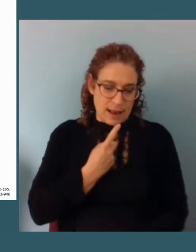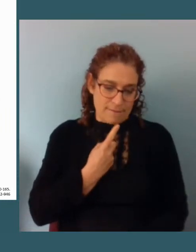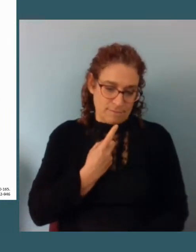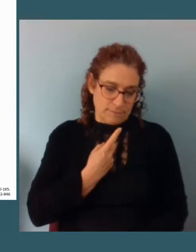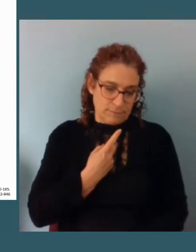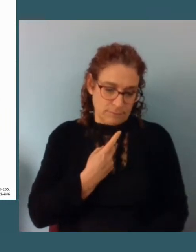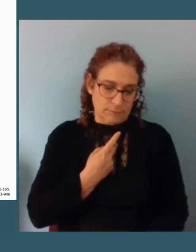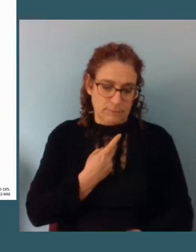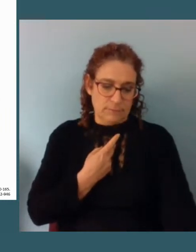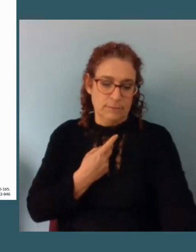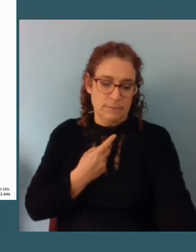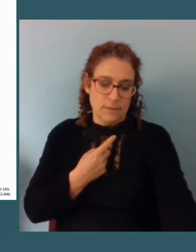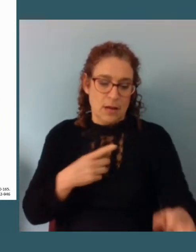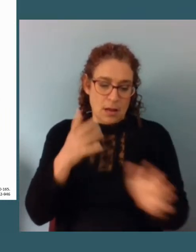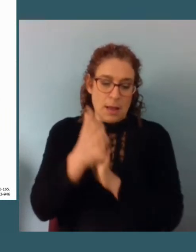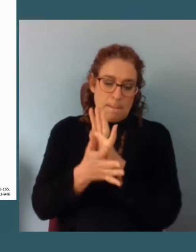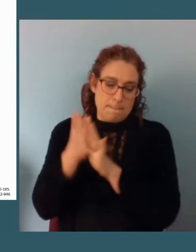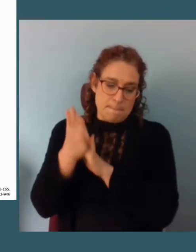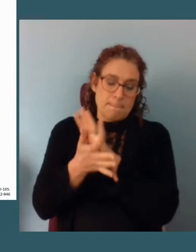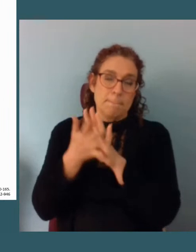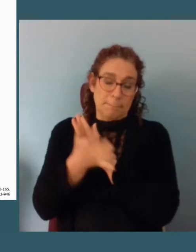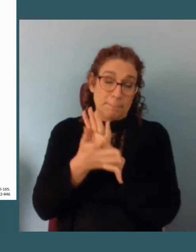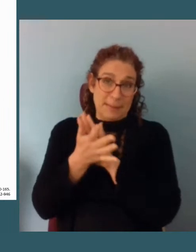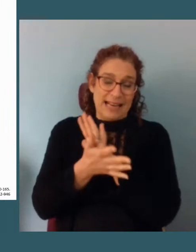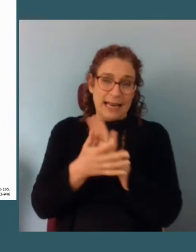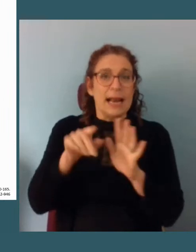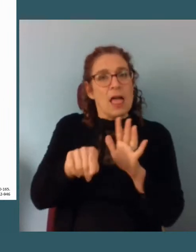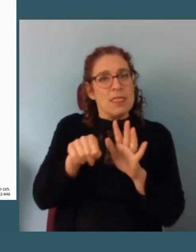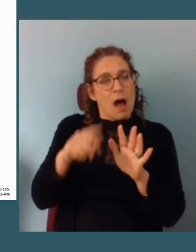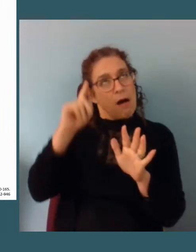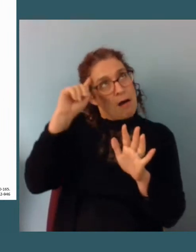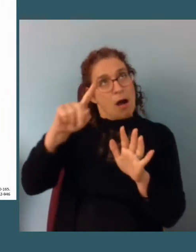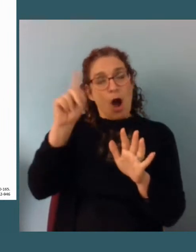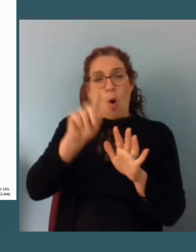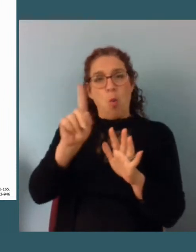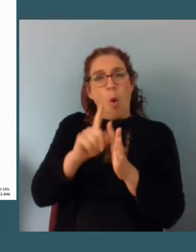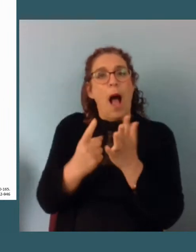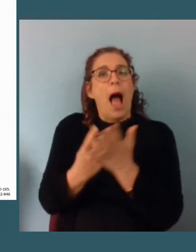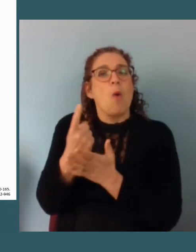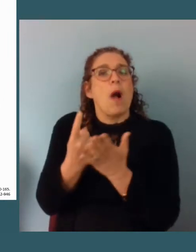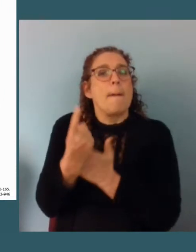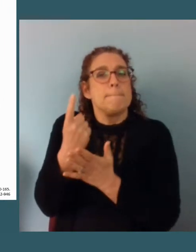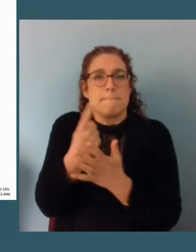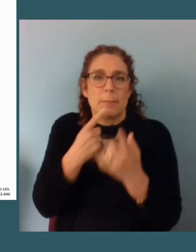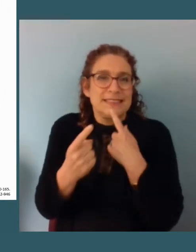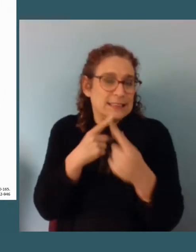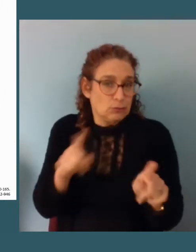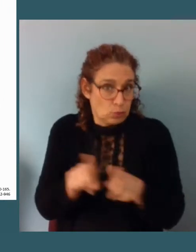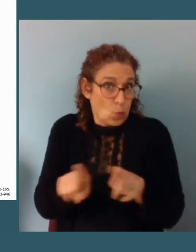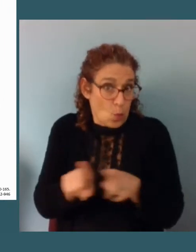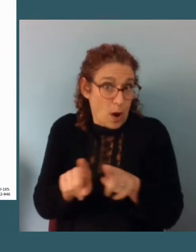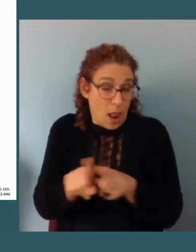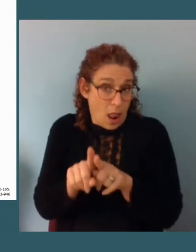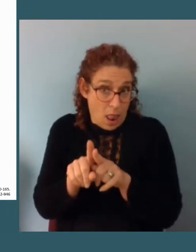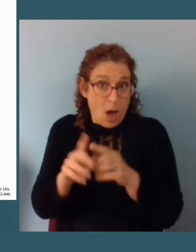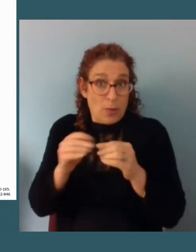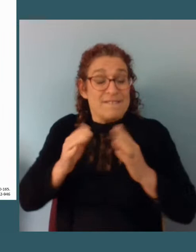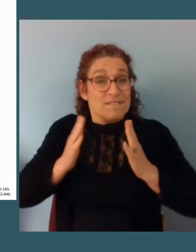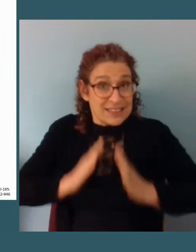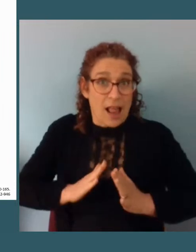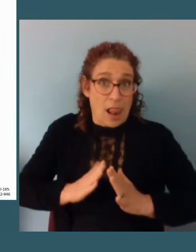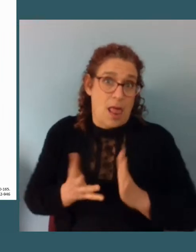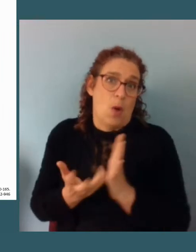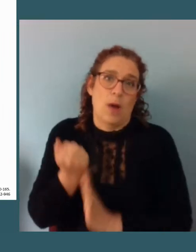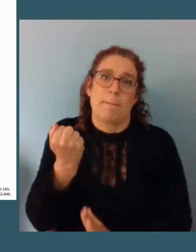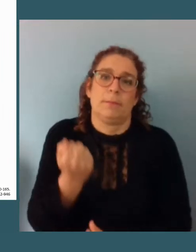it's not just reassuring, there's some outcome data as well in terms of physical outcomes. And we